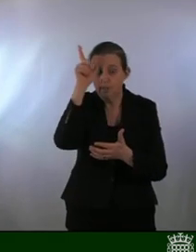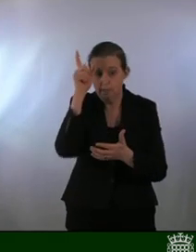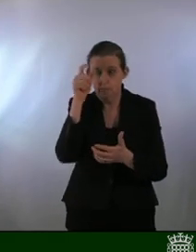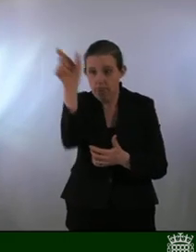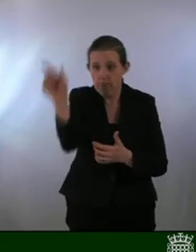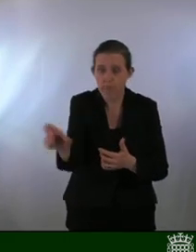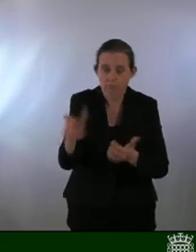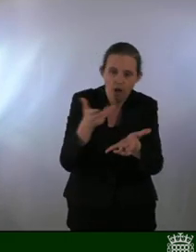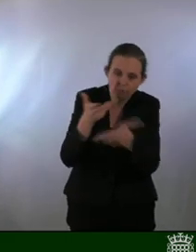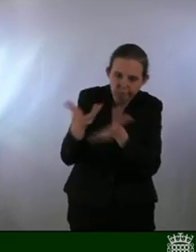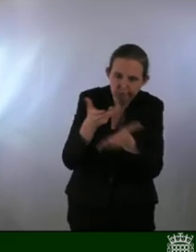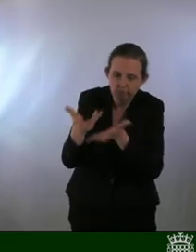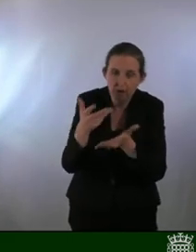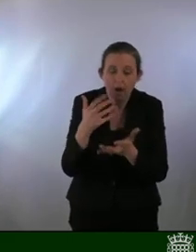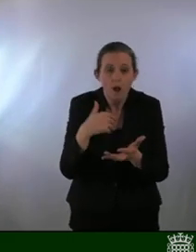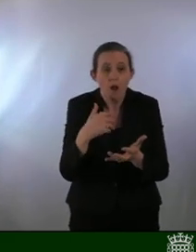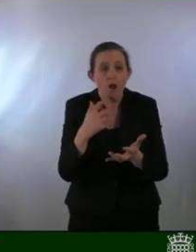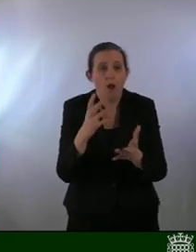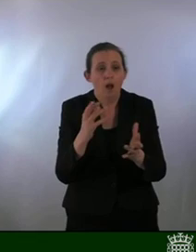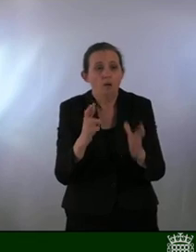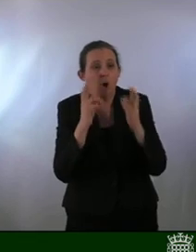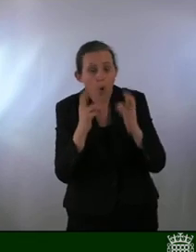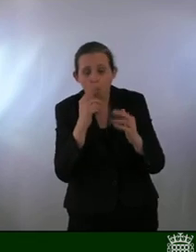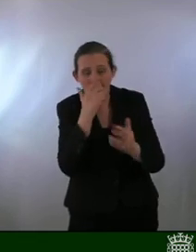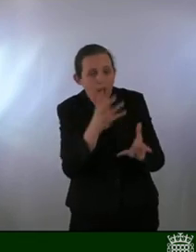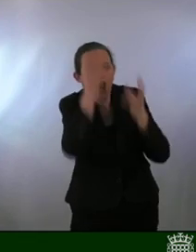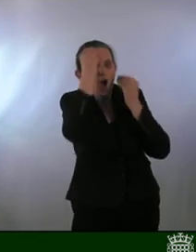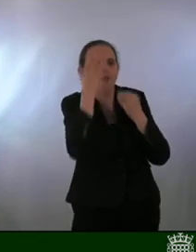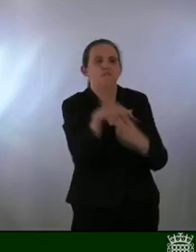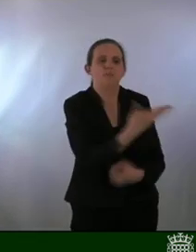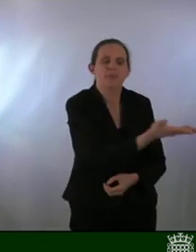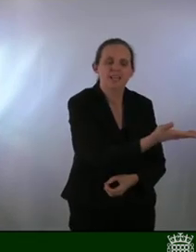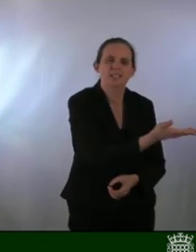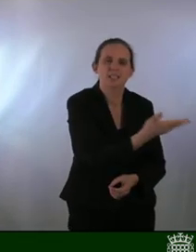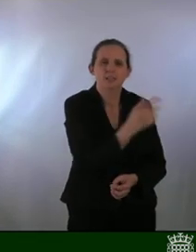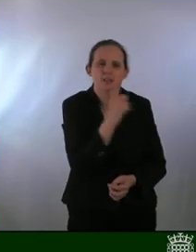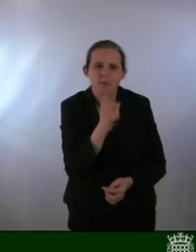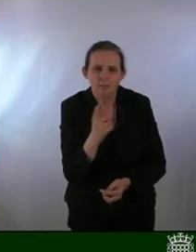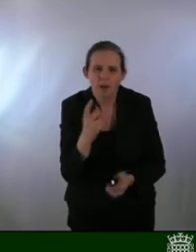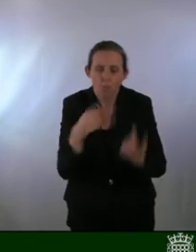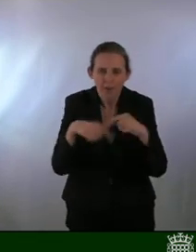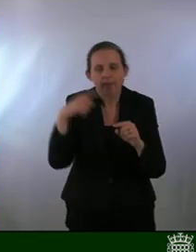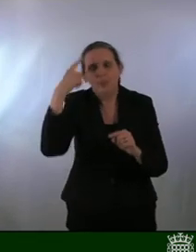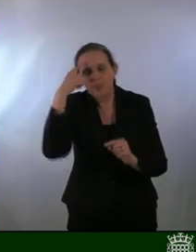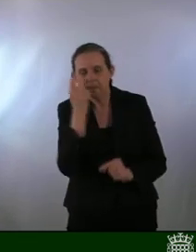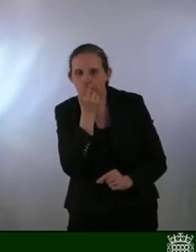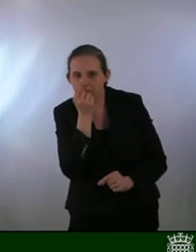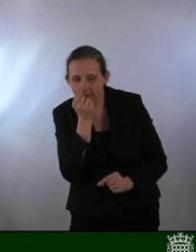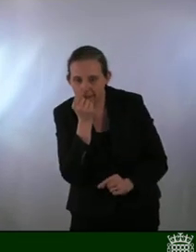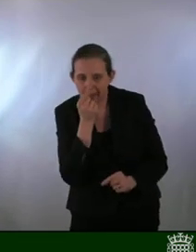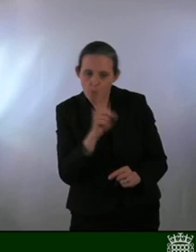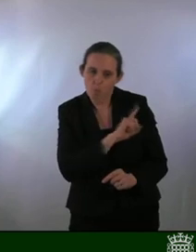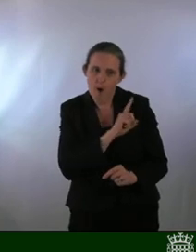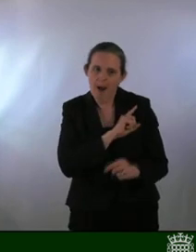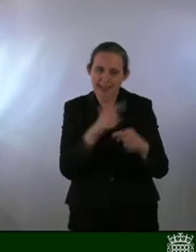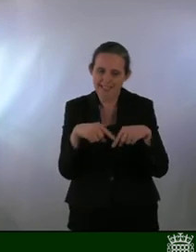was something that we could learn from that particular point, because it's important. We think that the reason for that difference in ratio is because